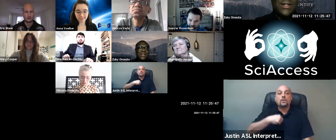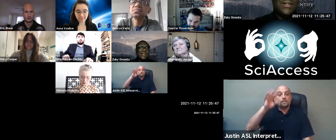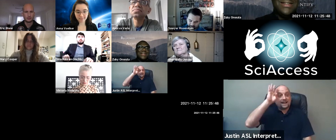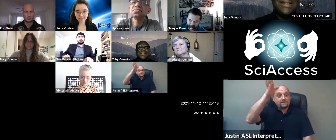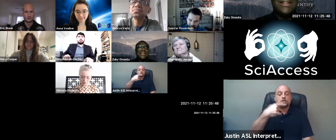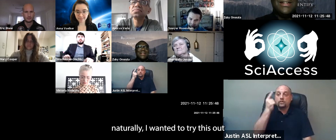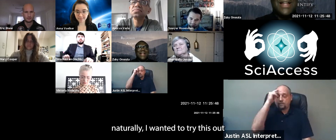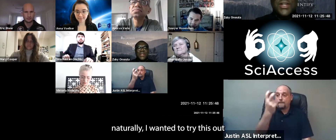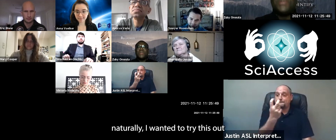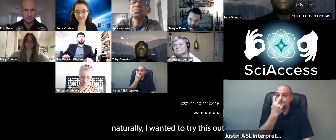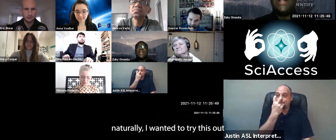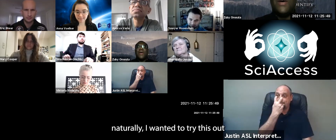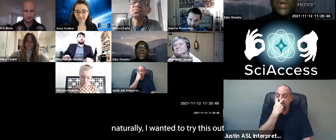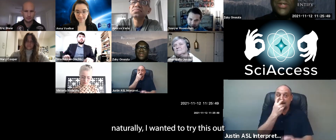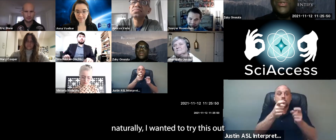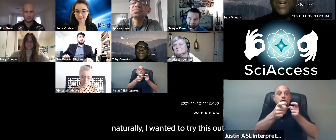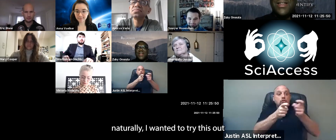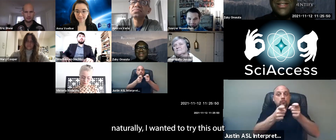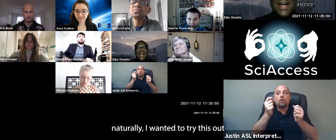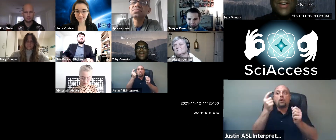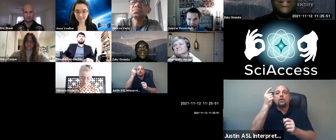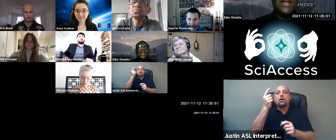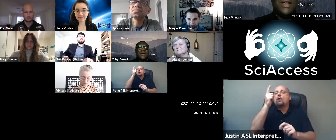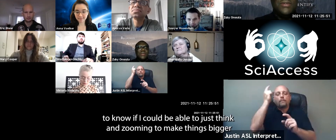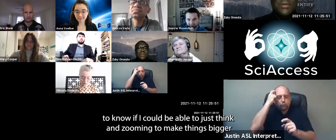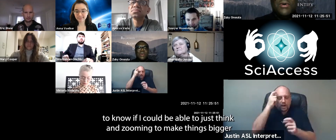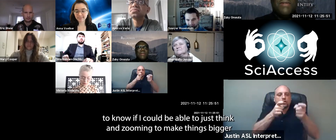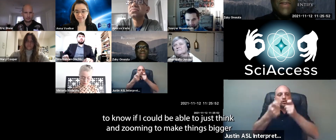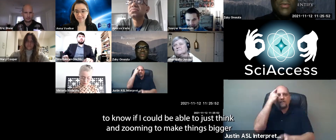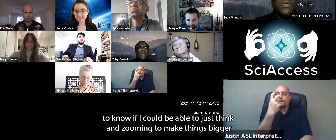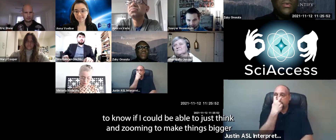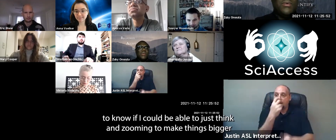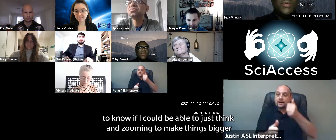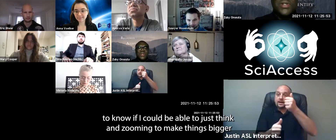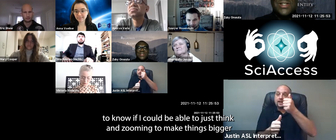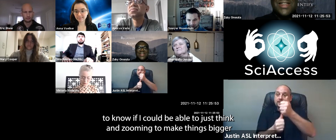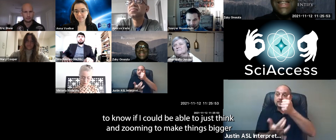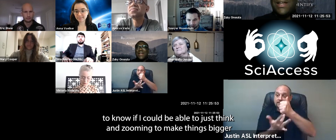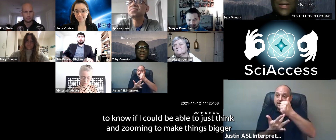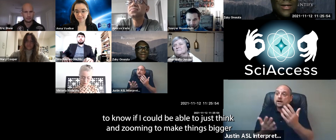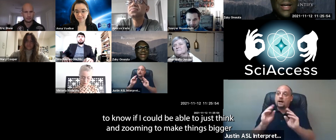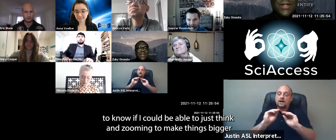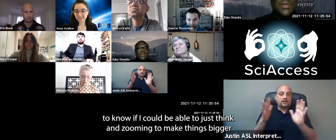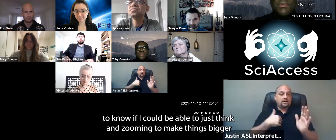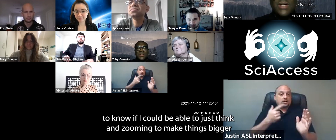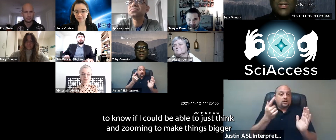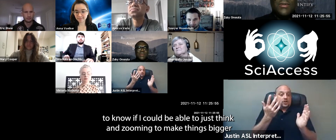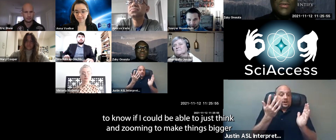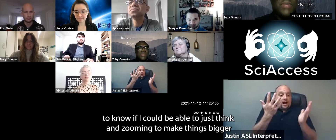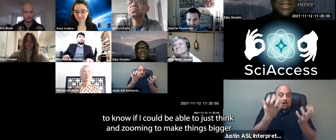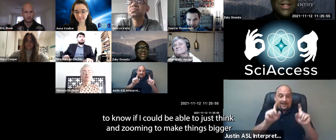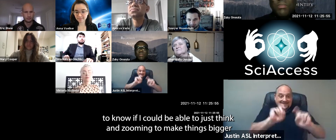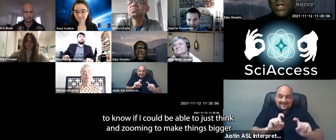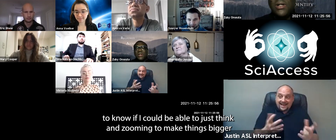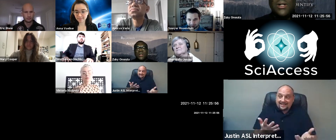tech, naturally, I wanted to try this out to know if I could be able to just think and zoom in to